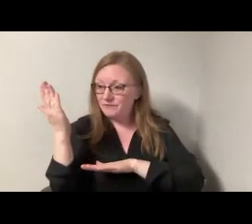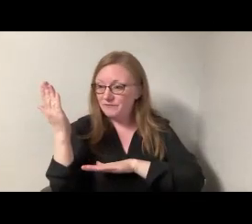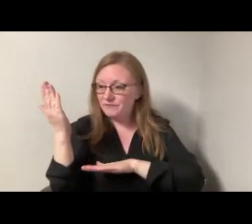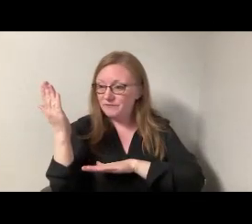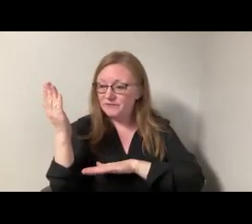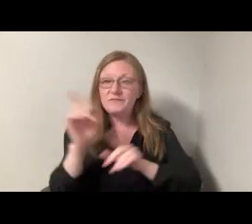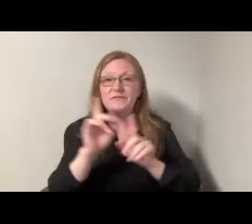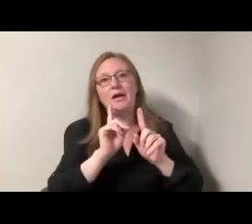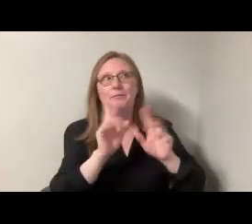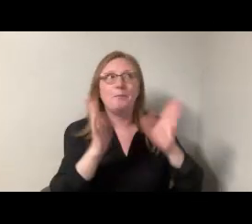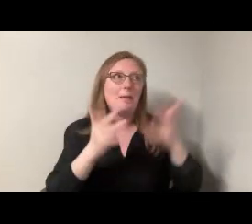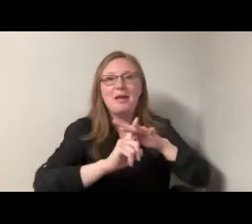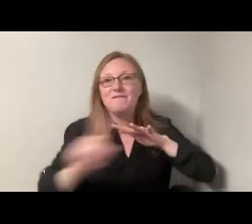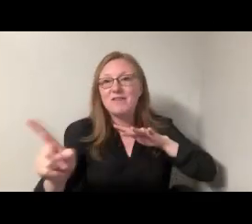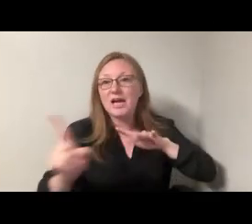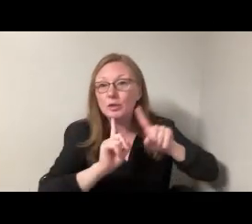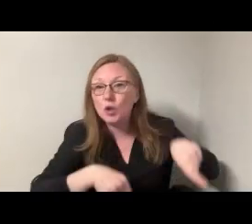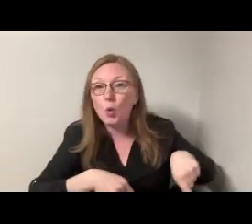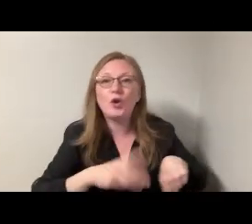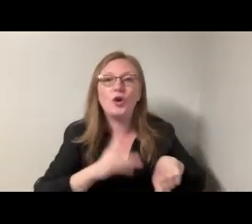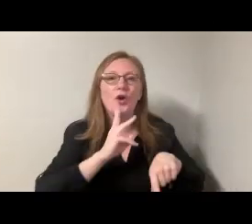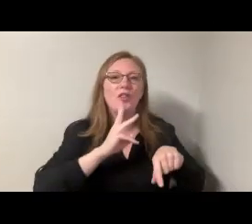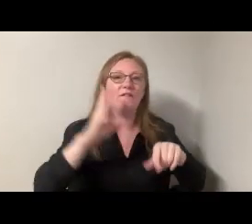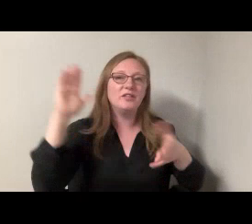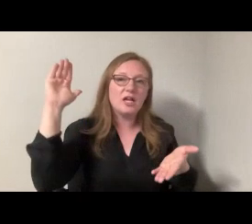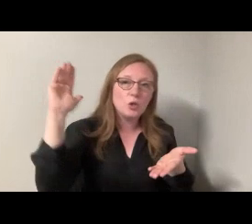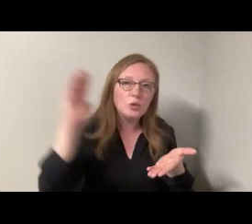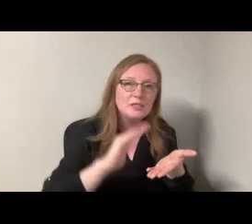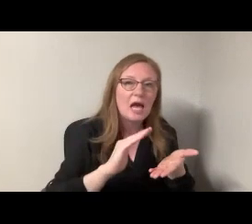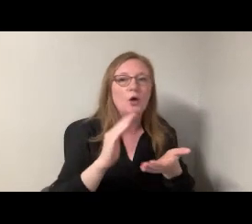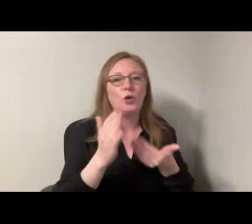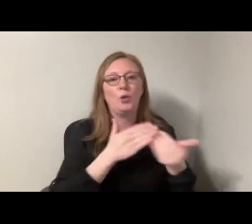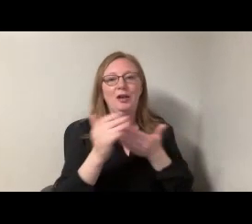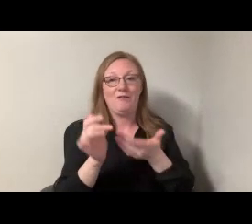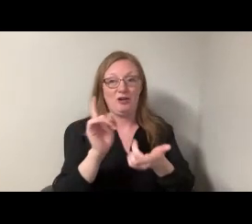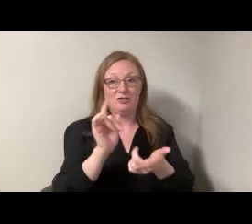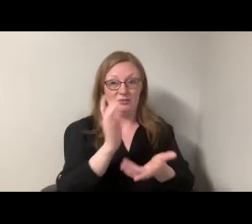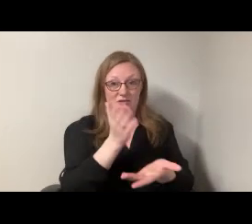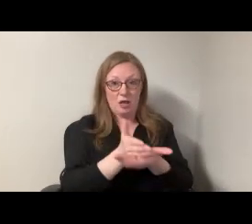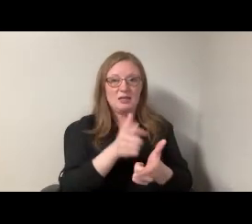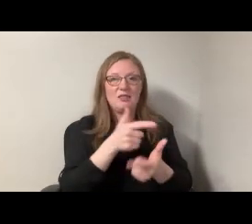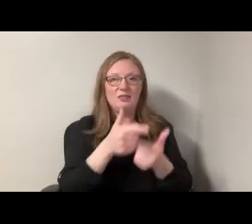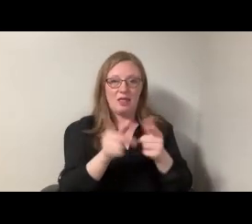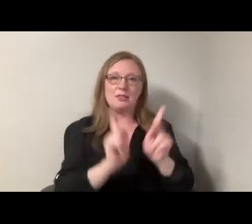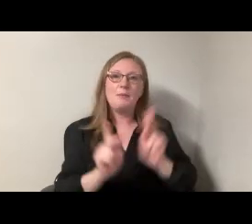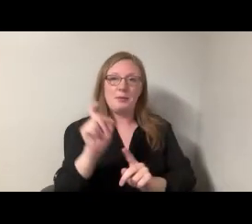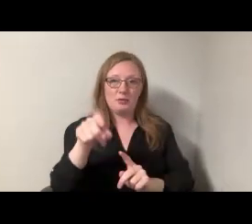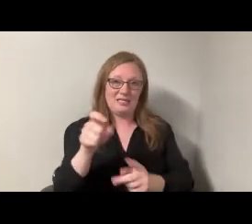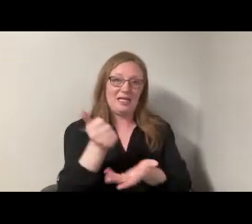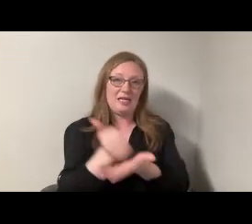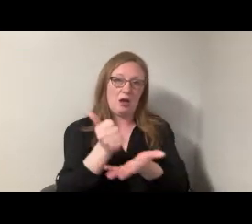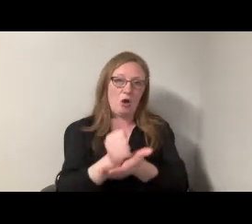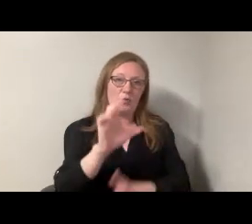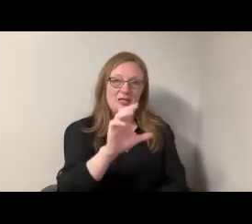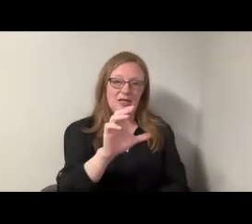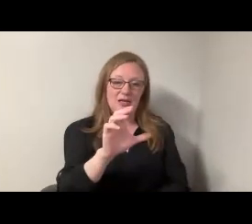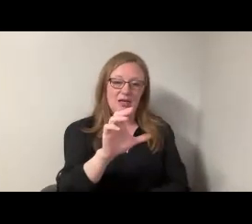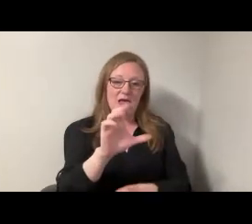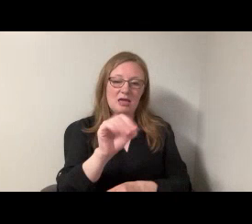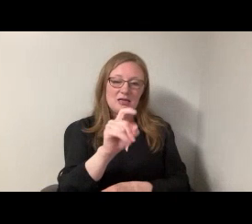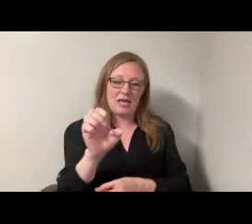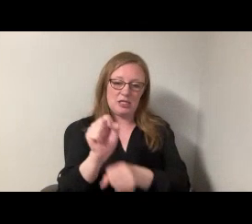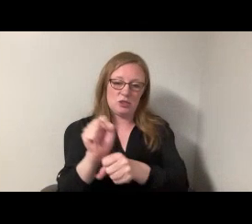evacuation order, the flood went down or whatever it came down, when it gets down to this level, and these are the people that really need the casework. So you can estimate